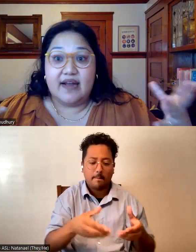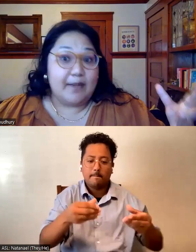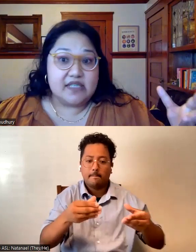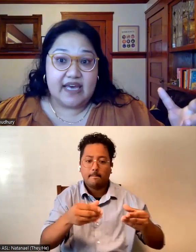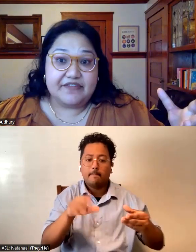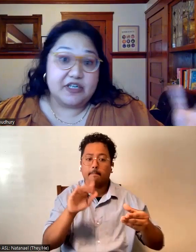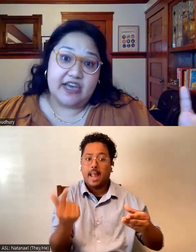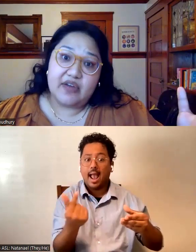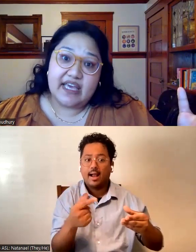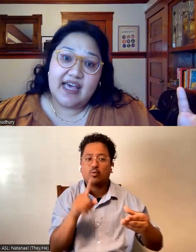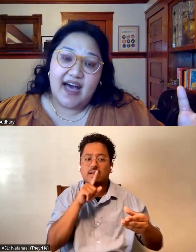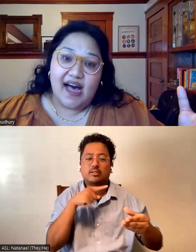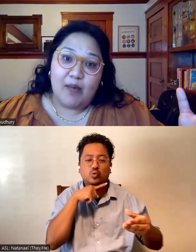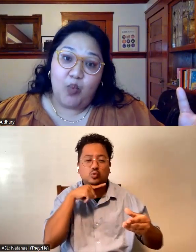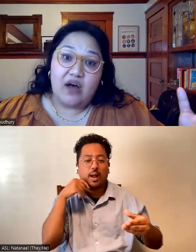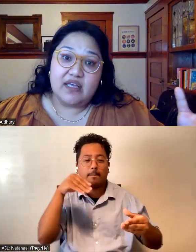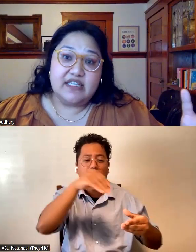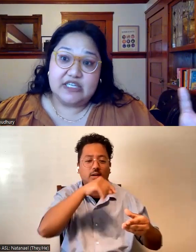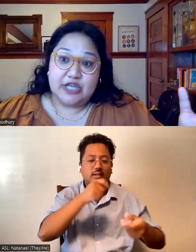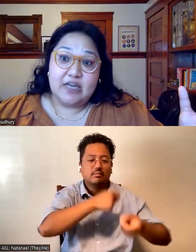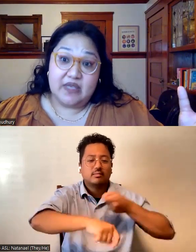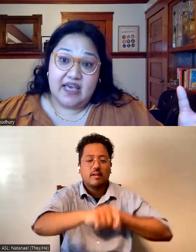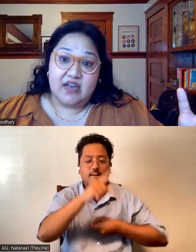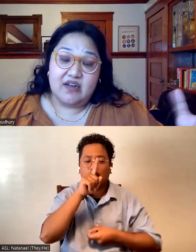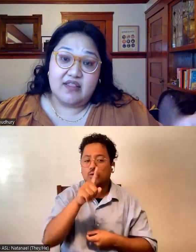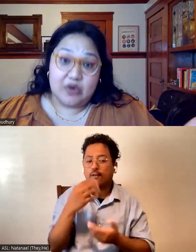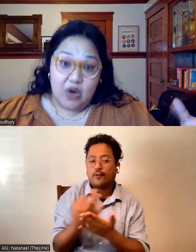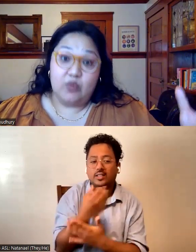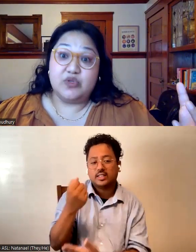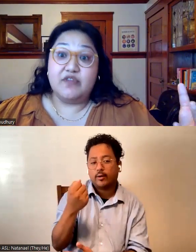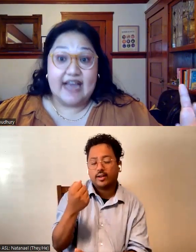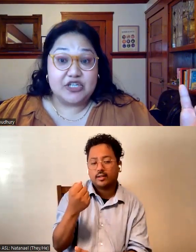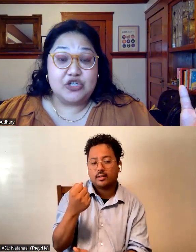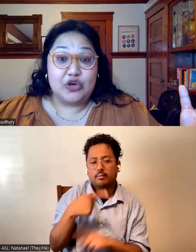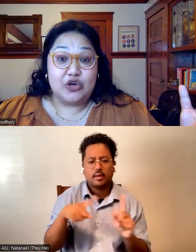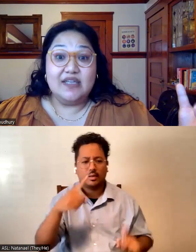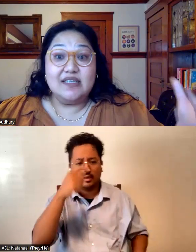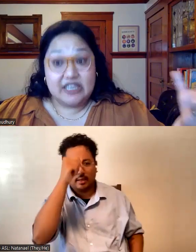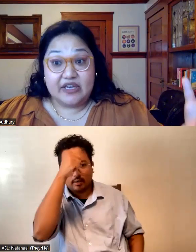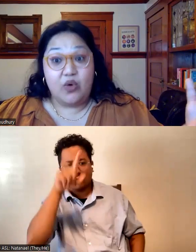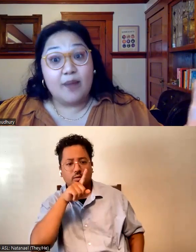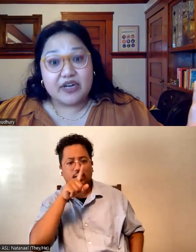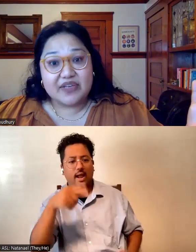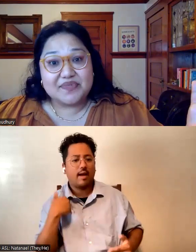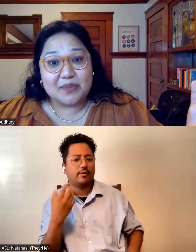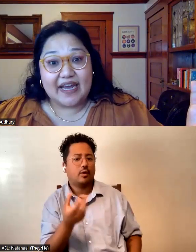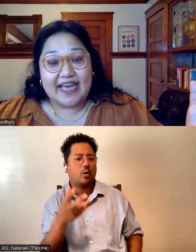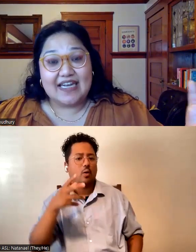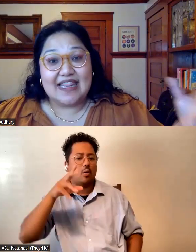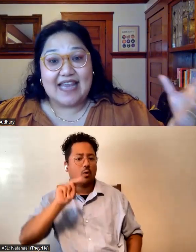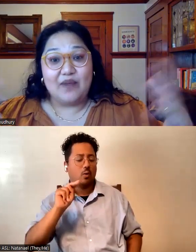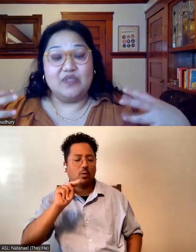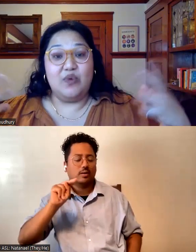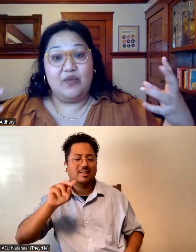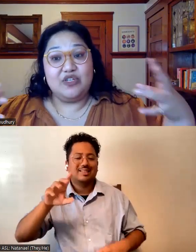create an appetite for dairy, while India and China began their own sort of national dairy cooperatives, right?